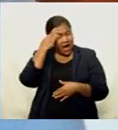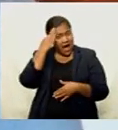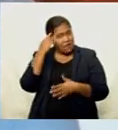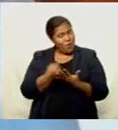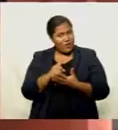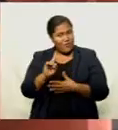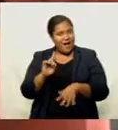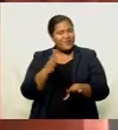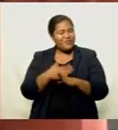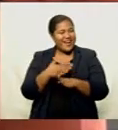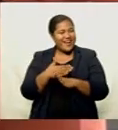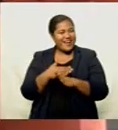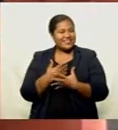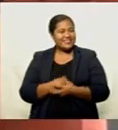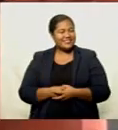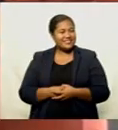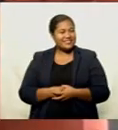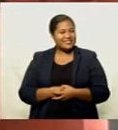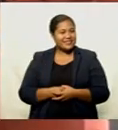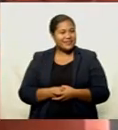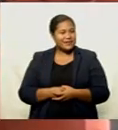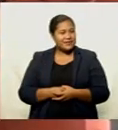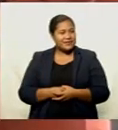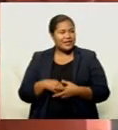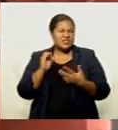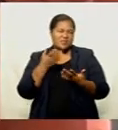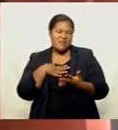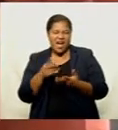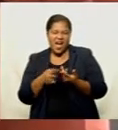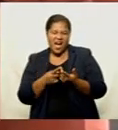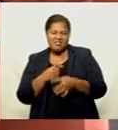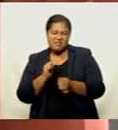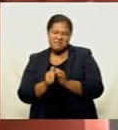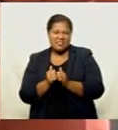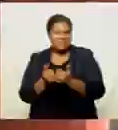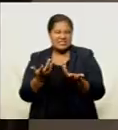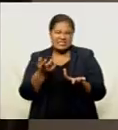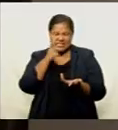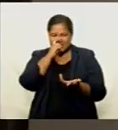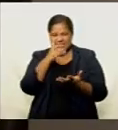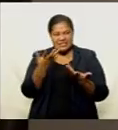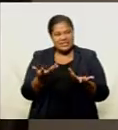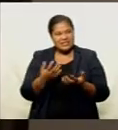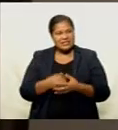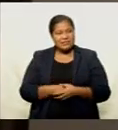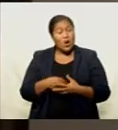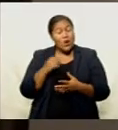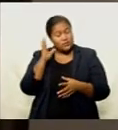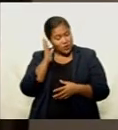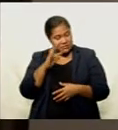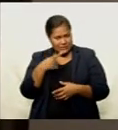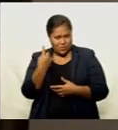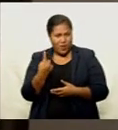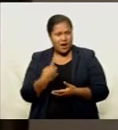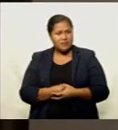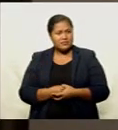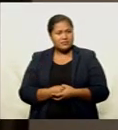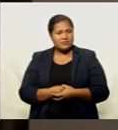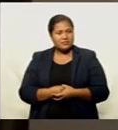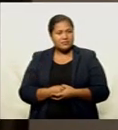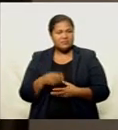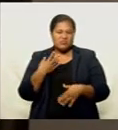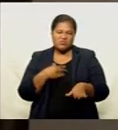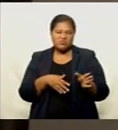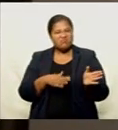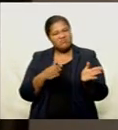one working. So my other siblings have, just one sibling, have moved back